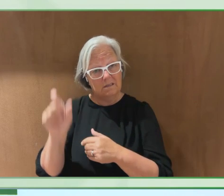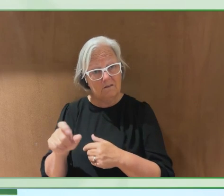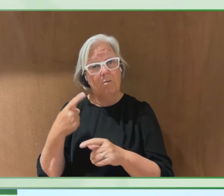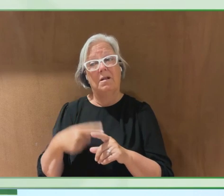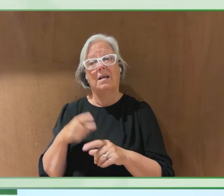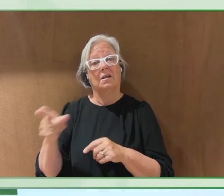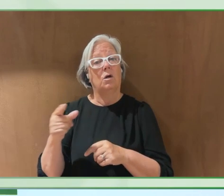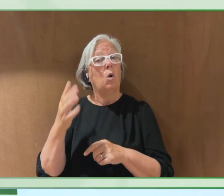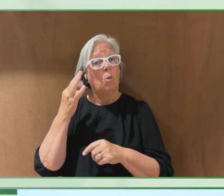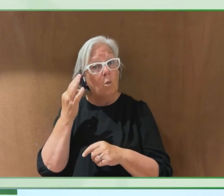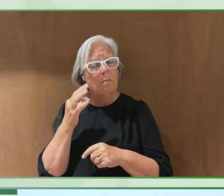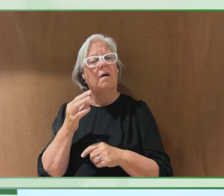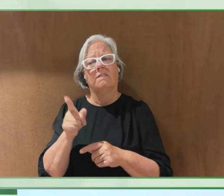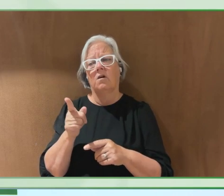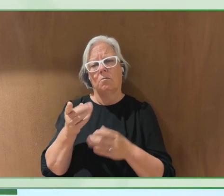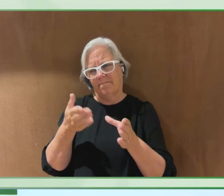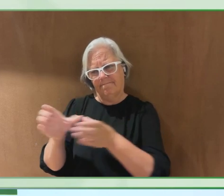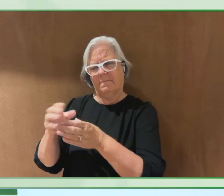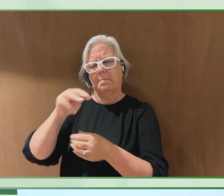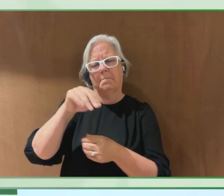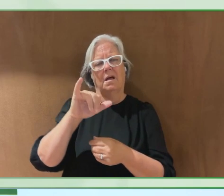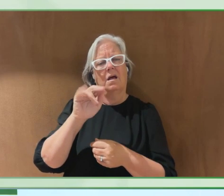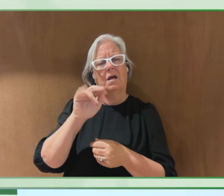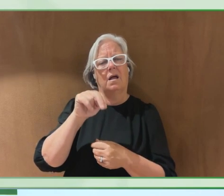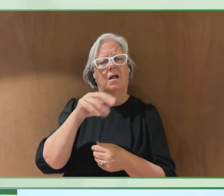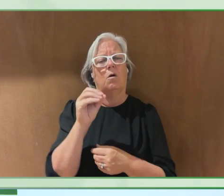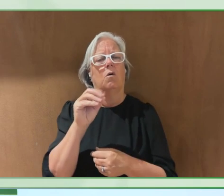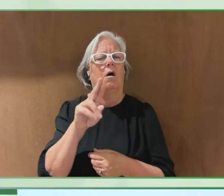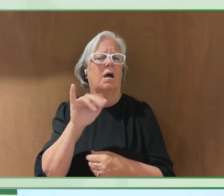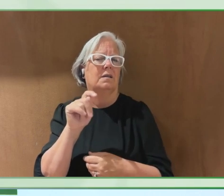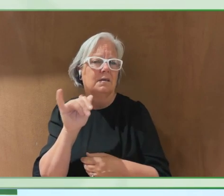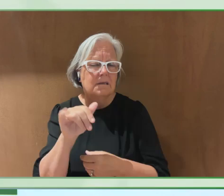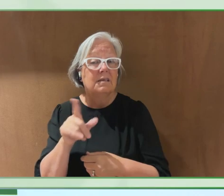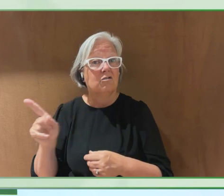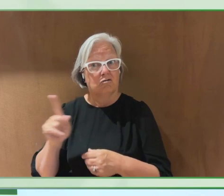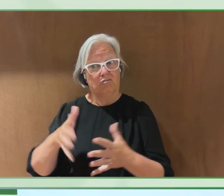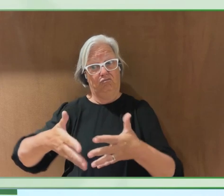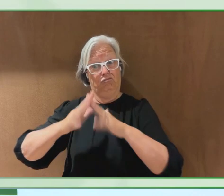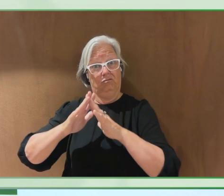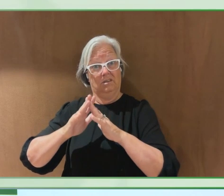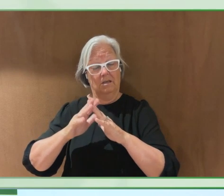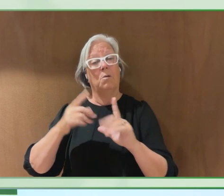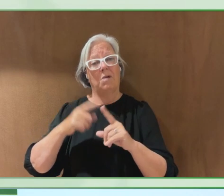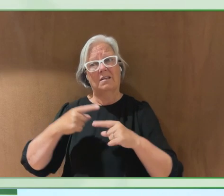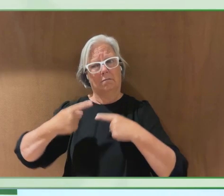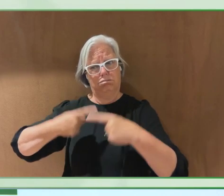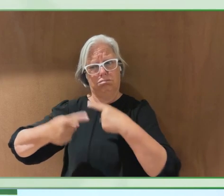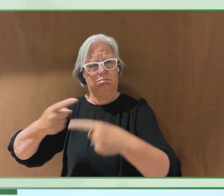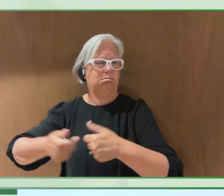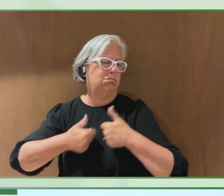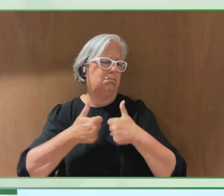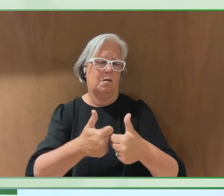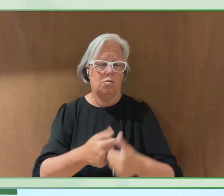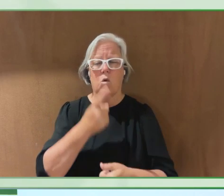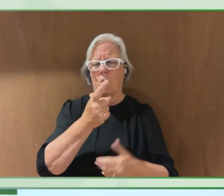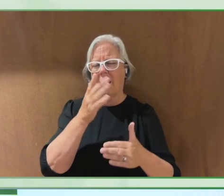and physically disabled. So she's managed to not only start a business, but sustain it through an excellent model. Last slide, one last thing I will just add